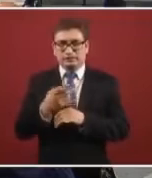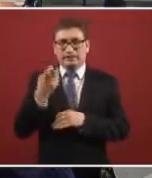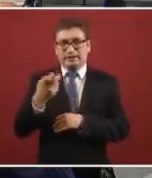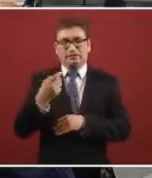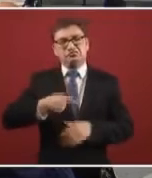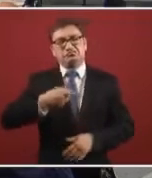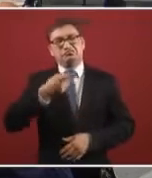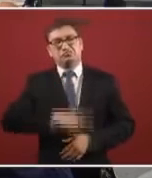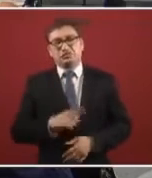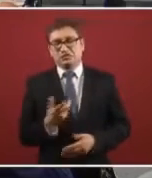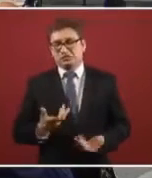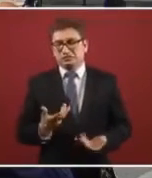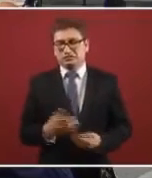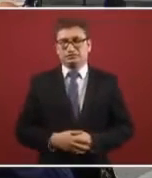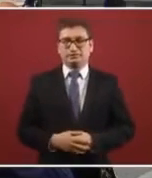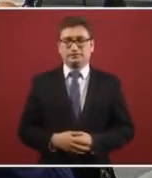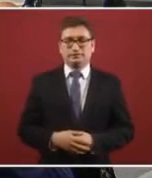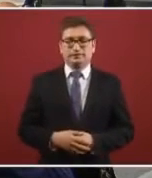the entrails.